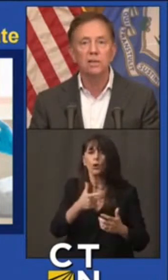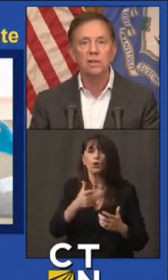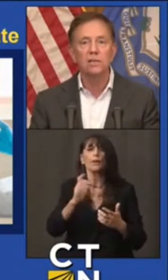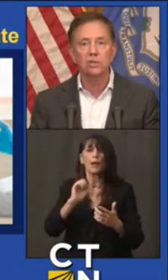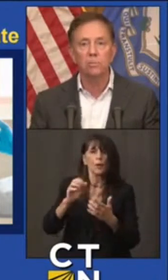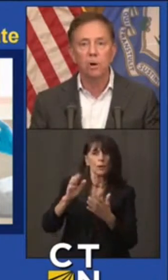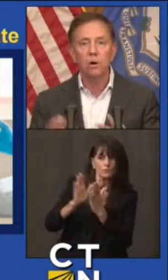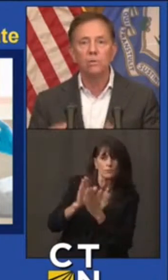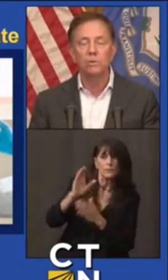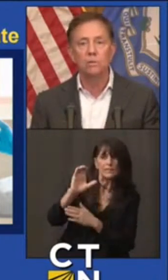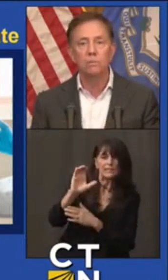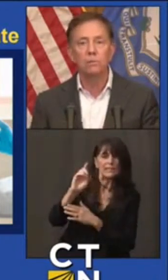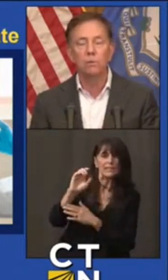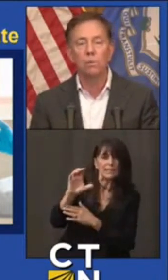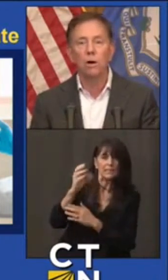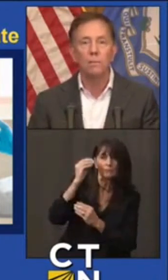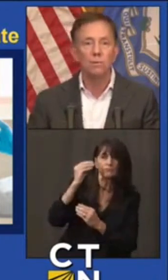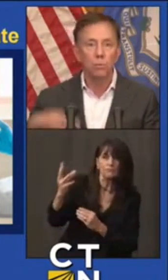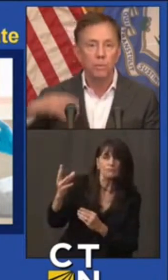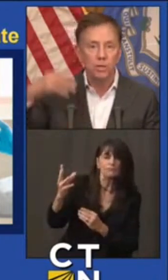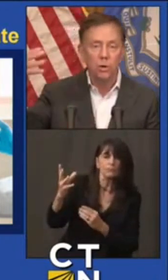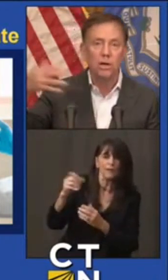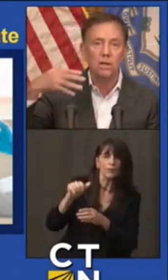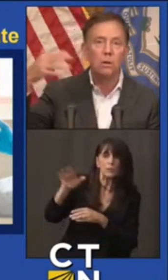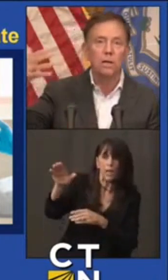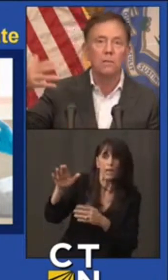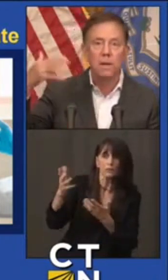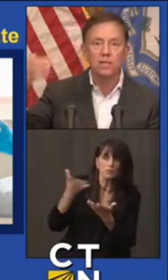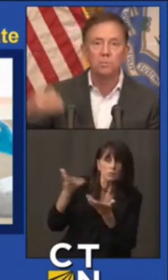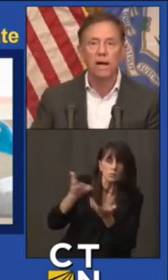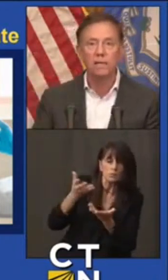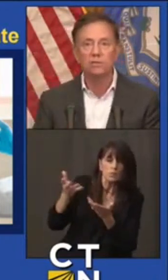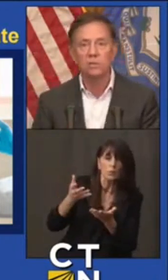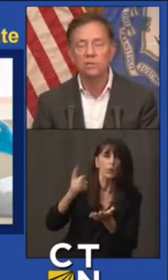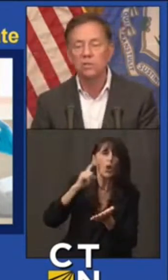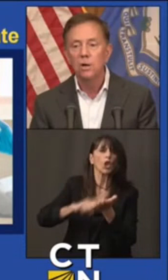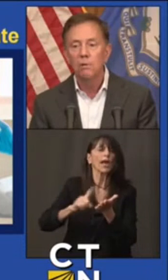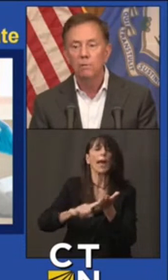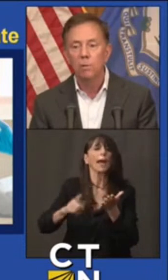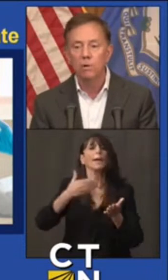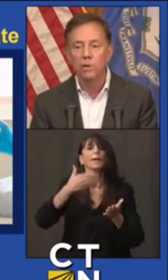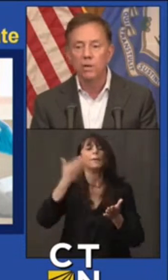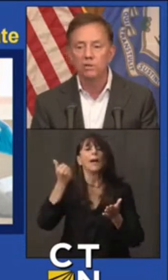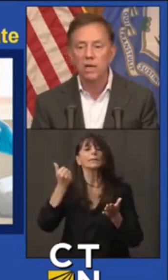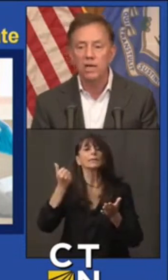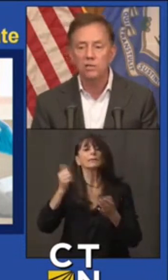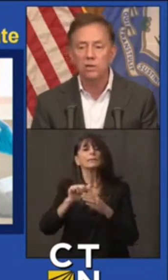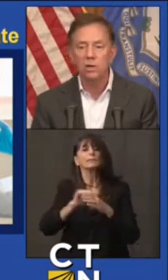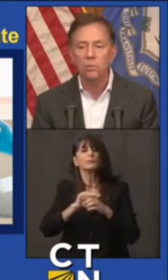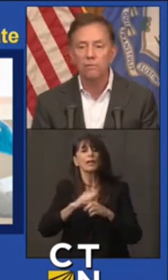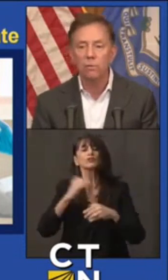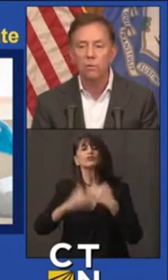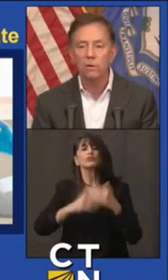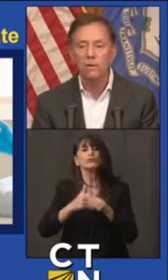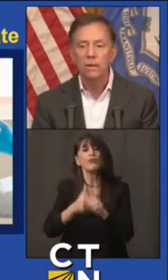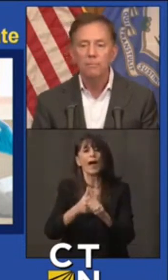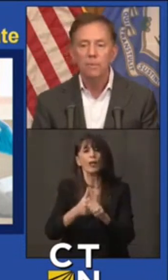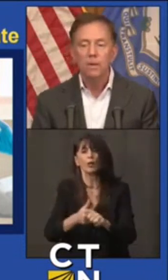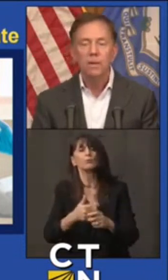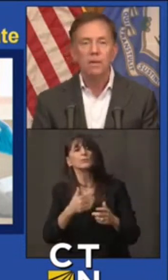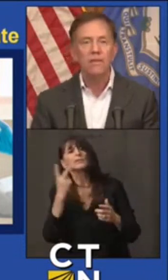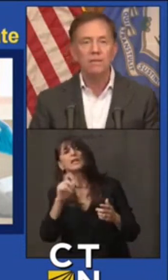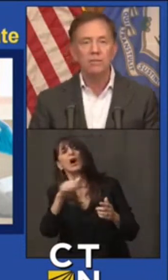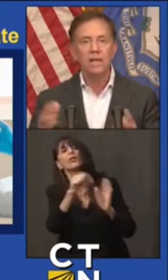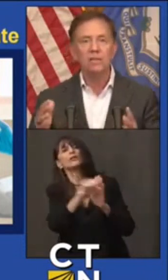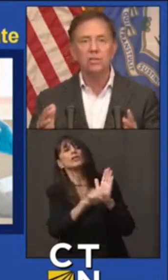CDC. I think it's tomorrow is their requirement. We'll be looking at best practices from all the other states going forward.